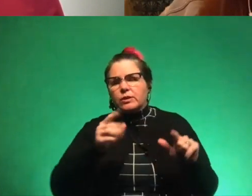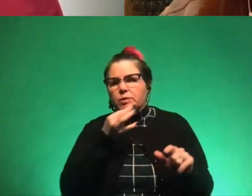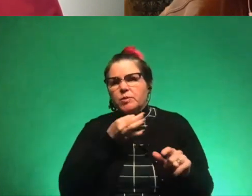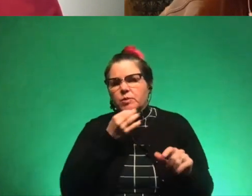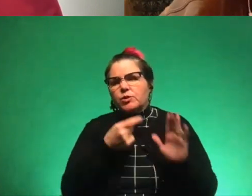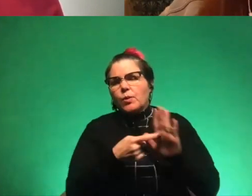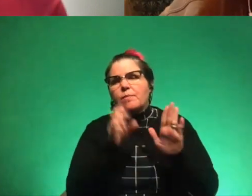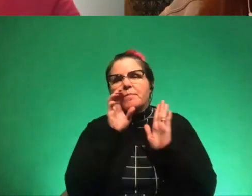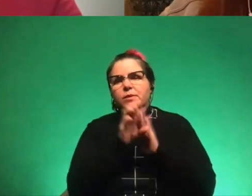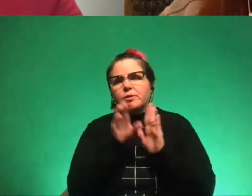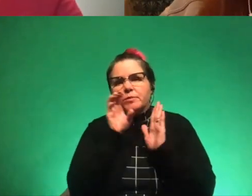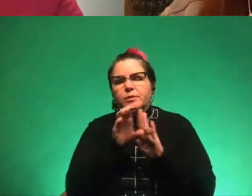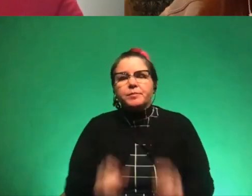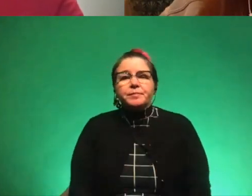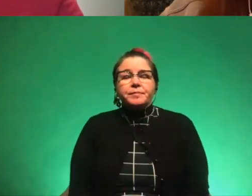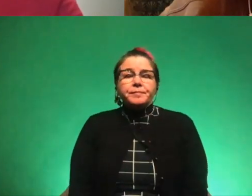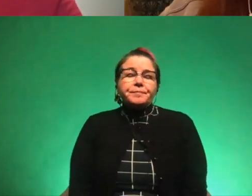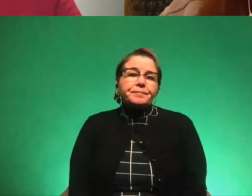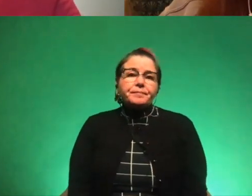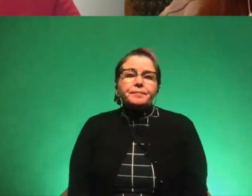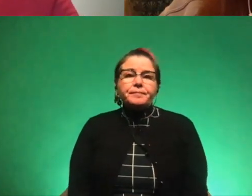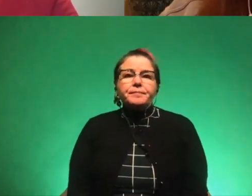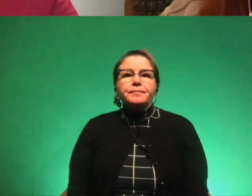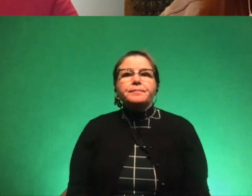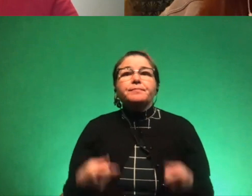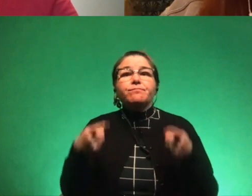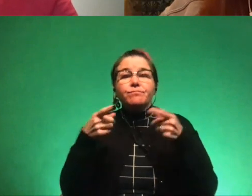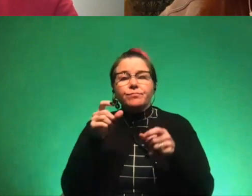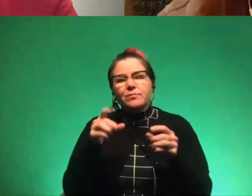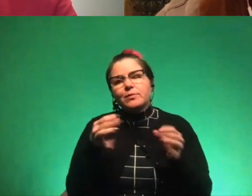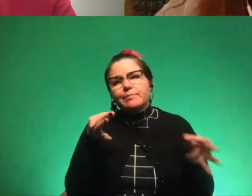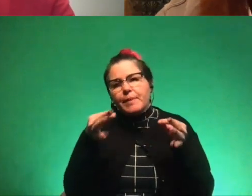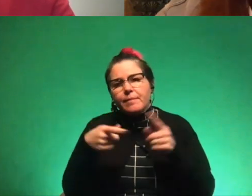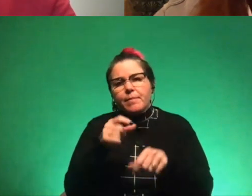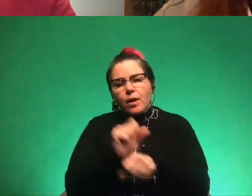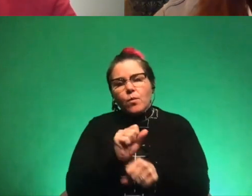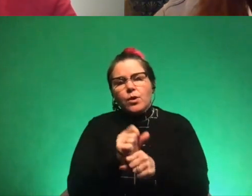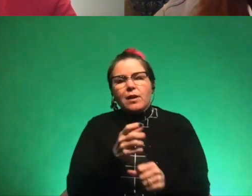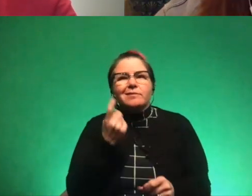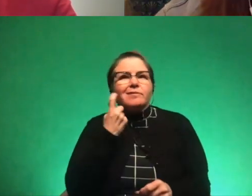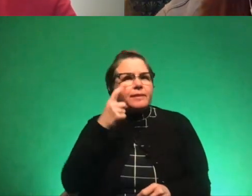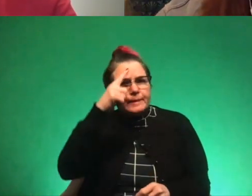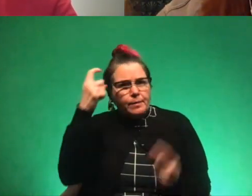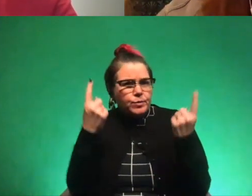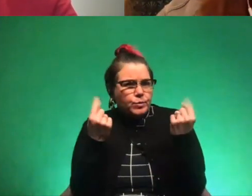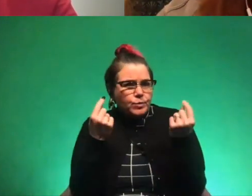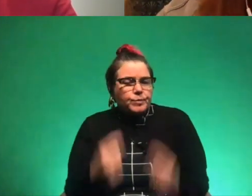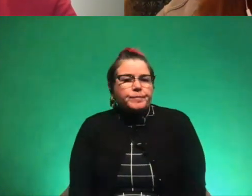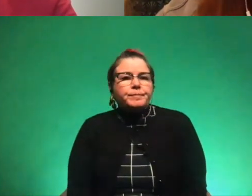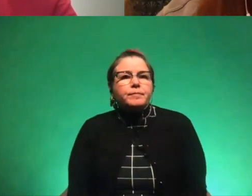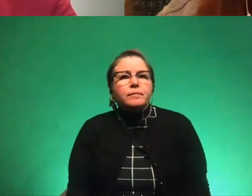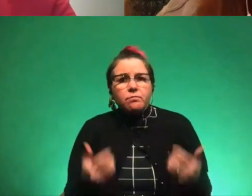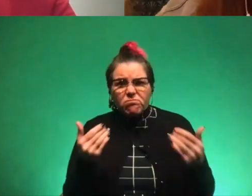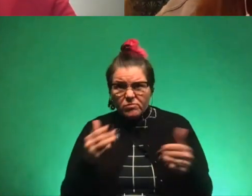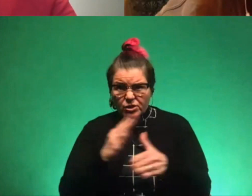some photos and about the work that I'm doing and what I did over summer. And so am I able to share my